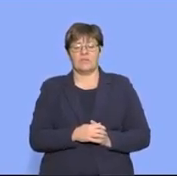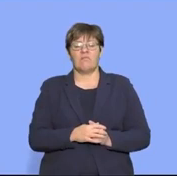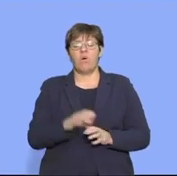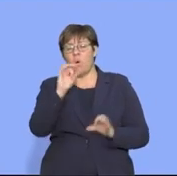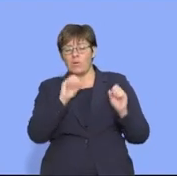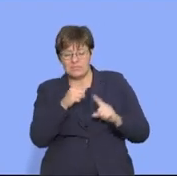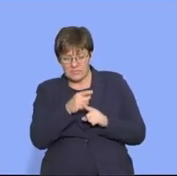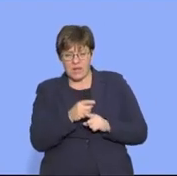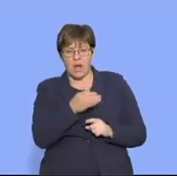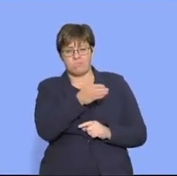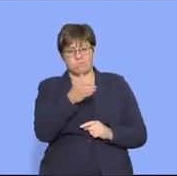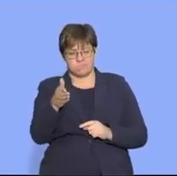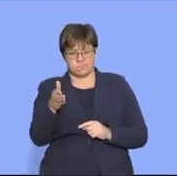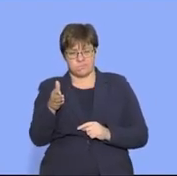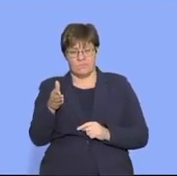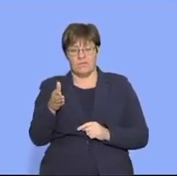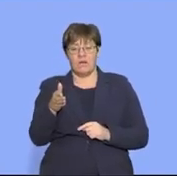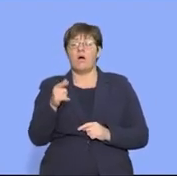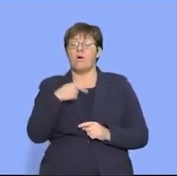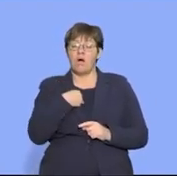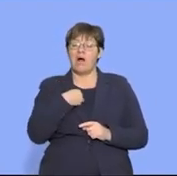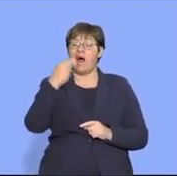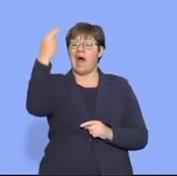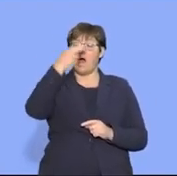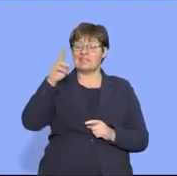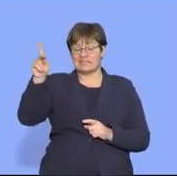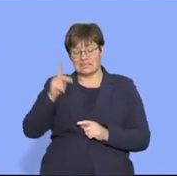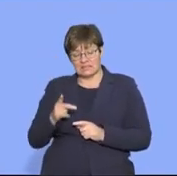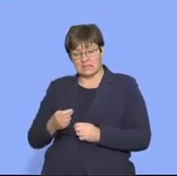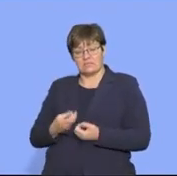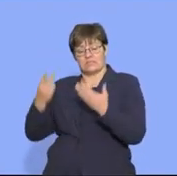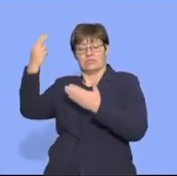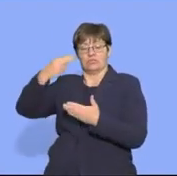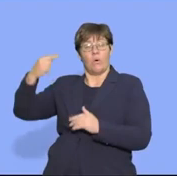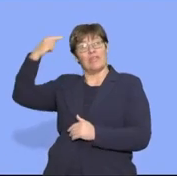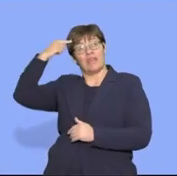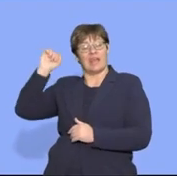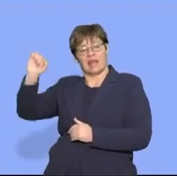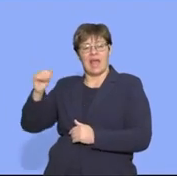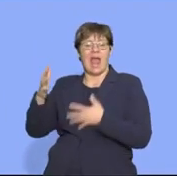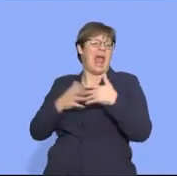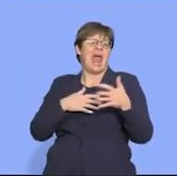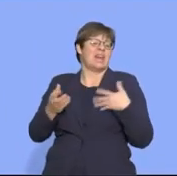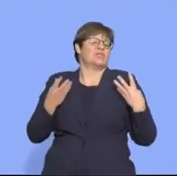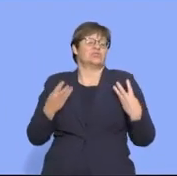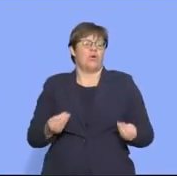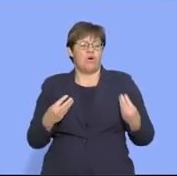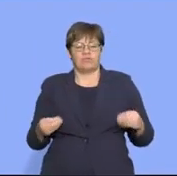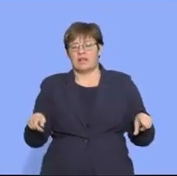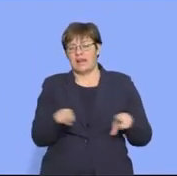are some of the organisms that existed, but remember, this is an artist's impression, because